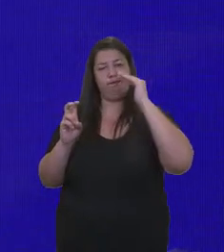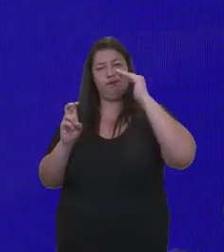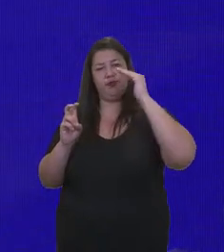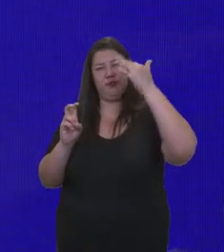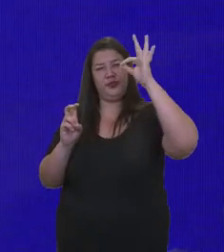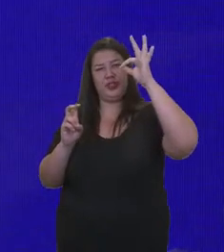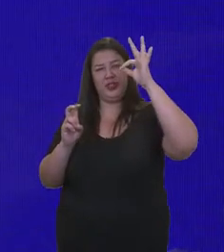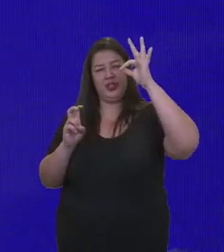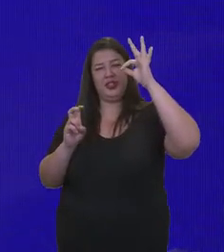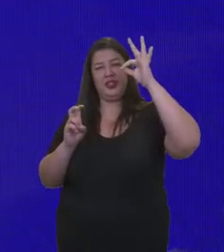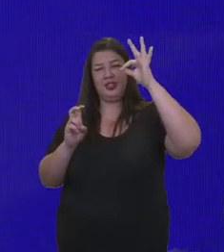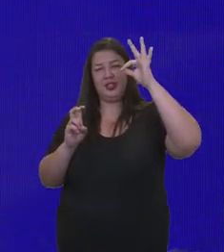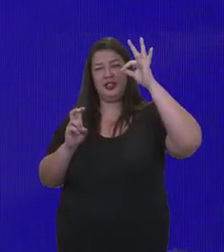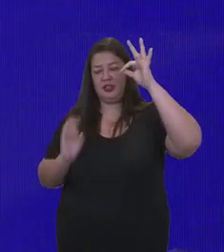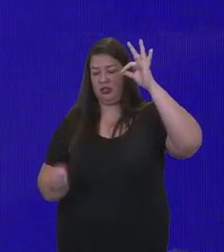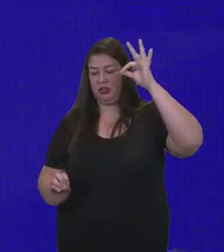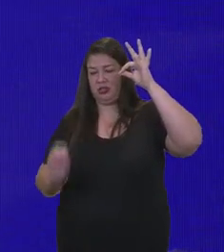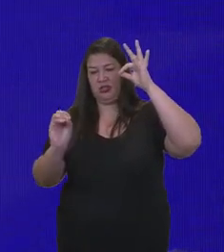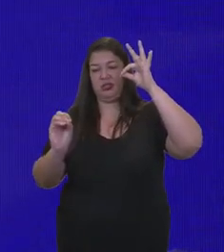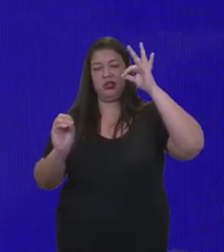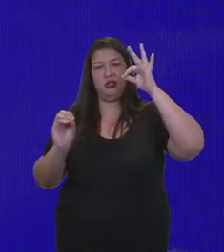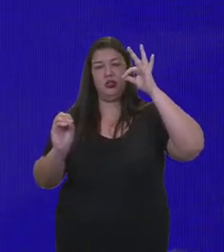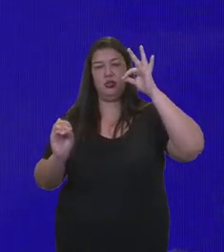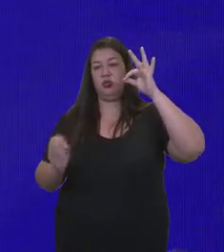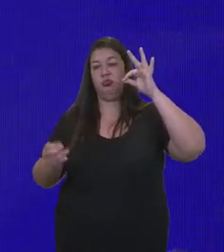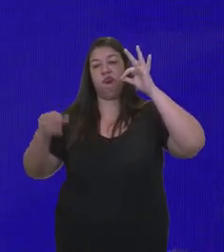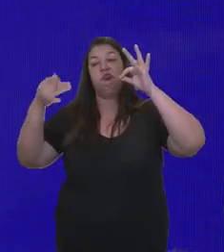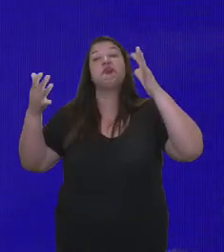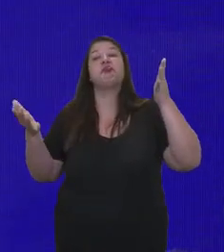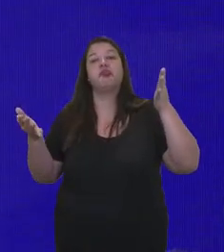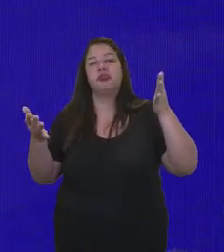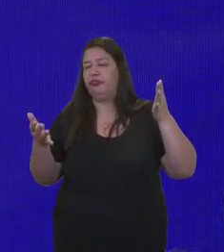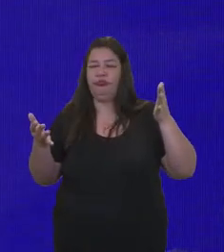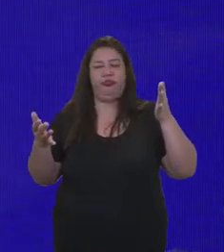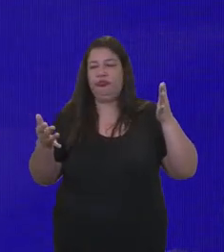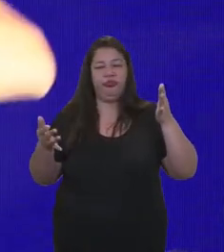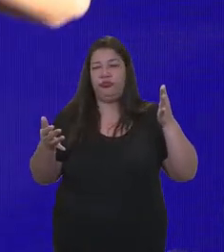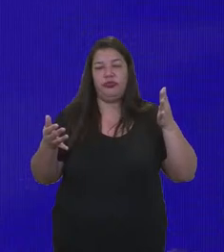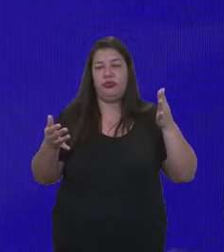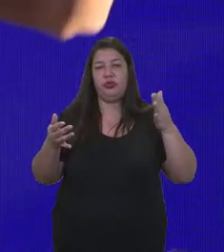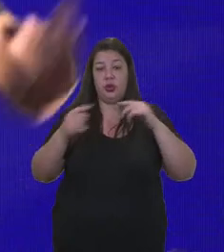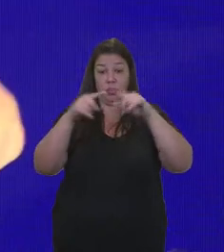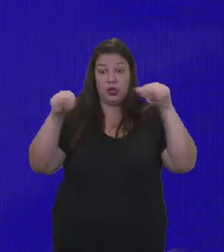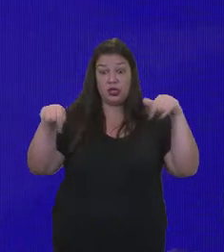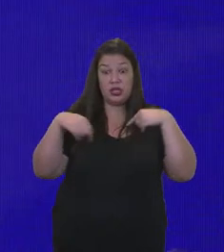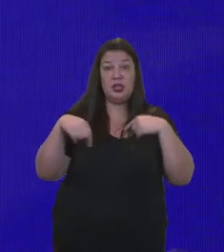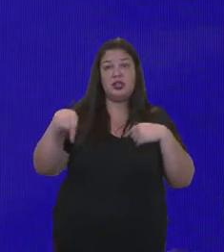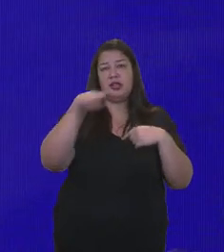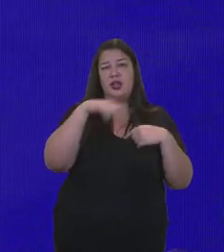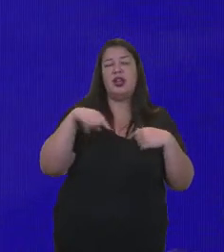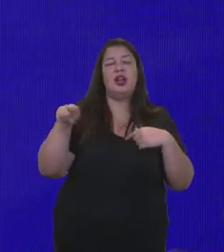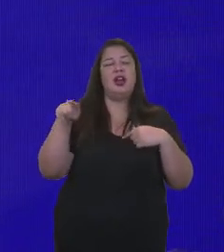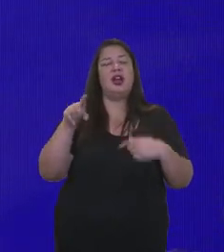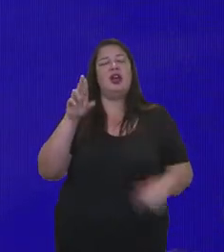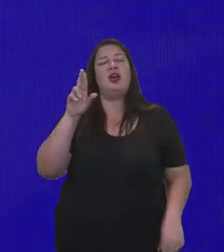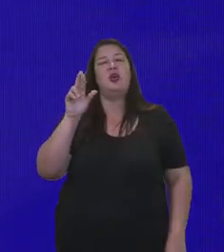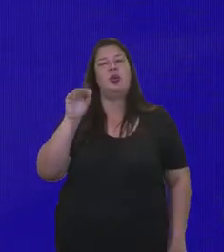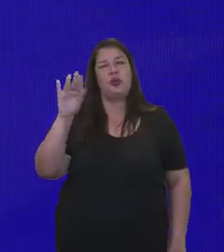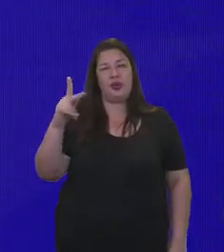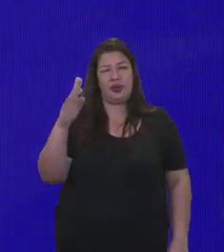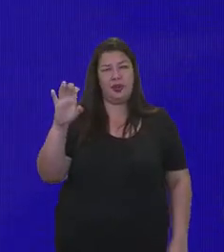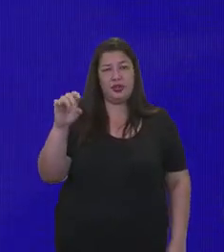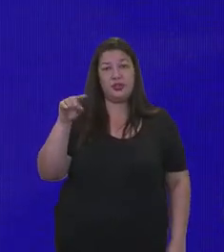10, and undervalued the one who can, from 0, can reach somewhere. And a talk like this translated everything Rachel